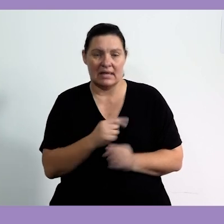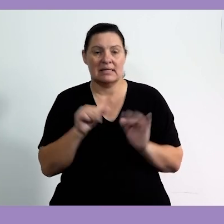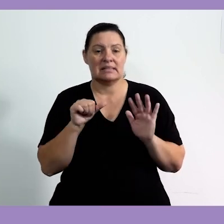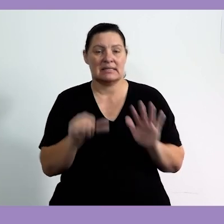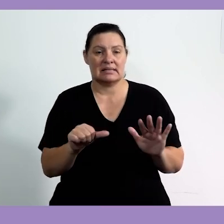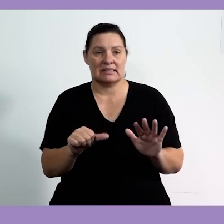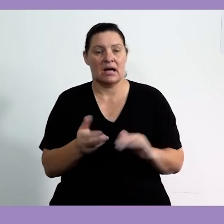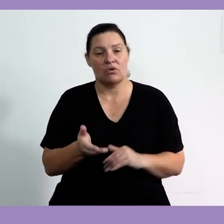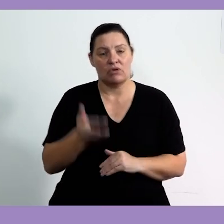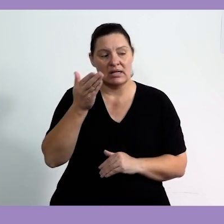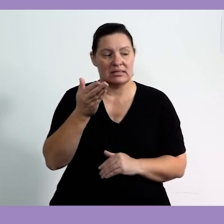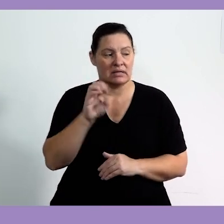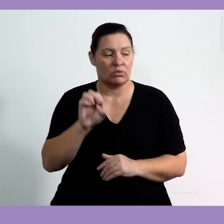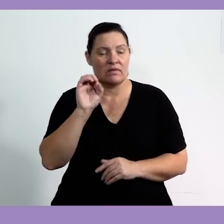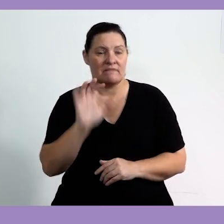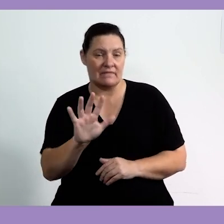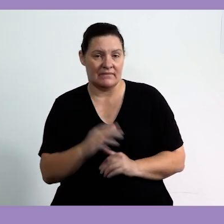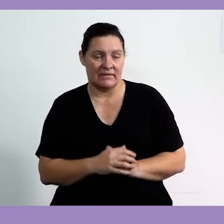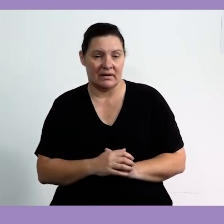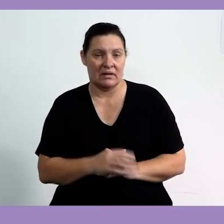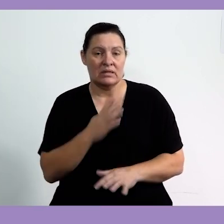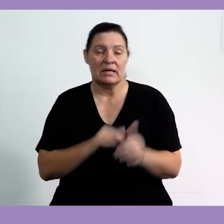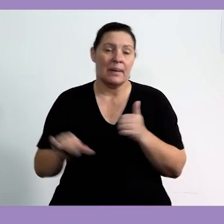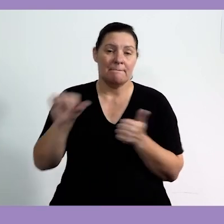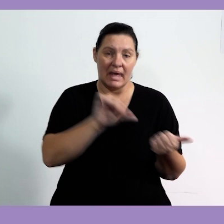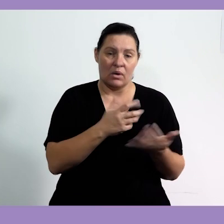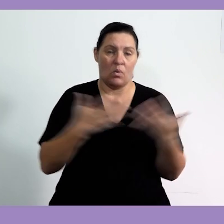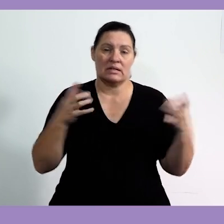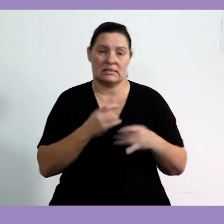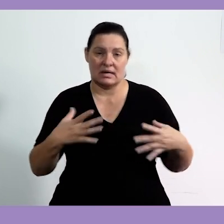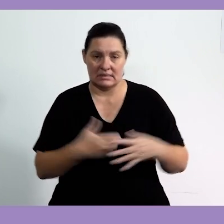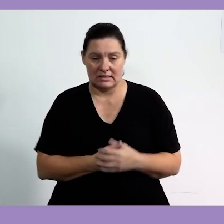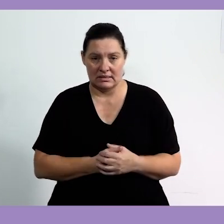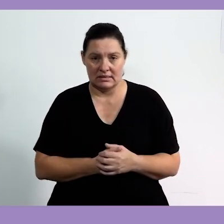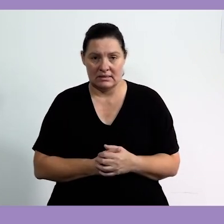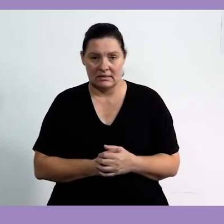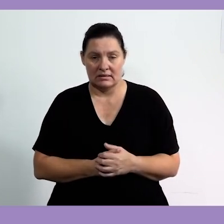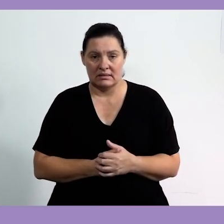that is 6 raised to the exponent 5. So it takes us back to where we started.